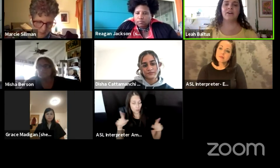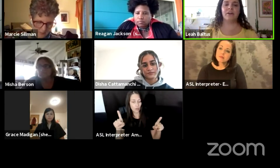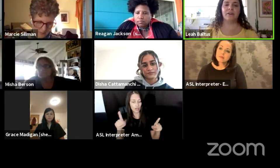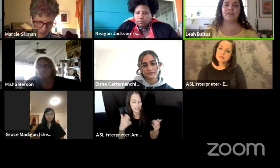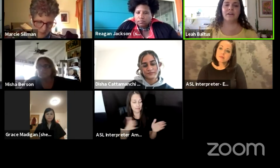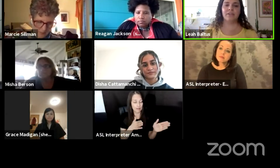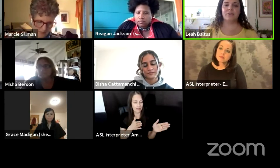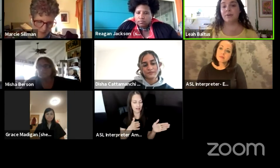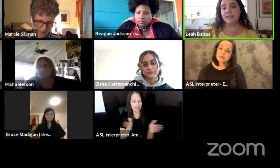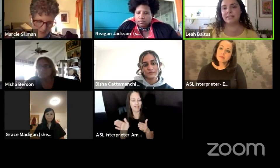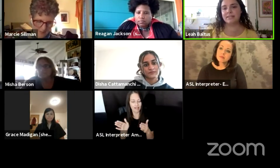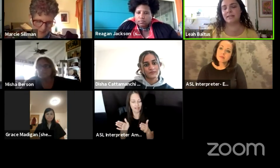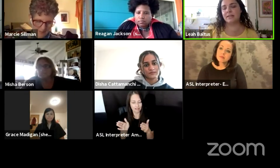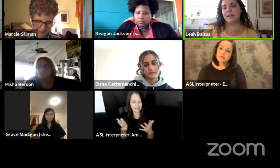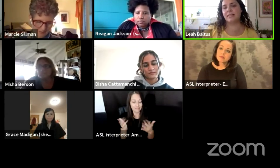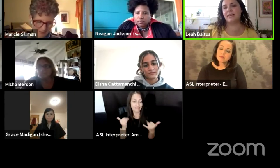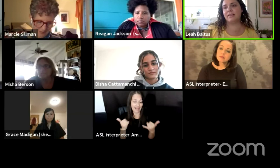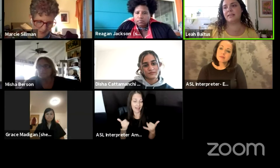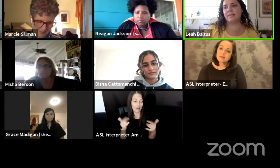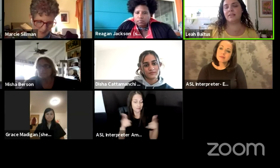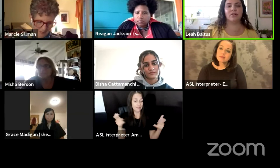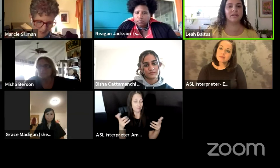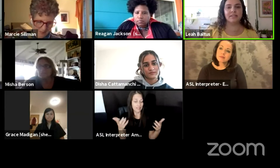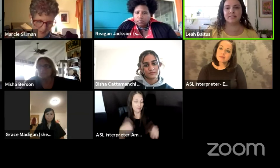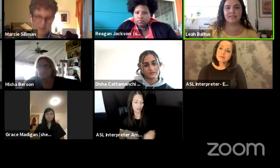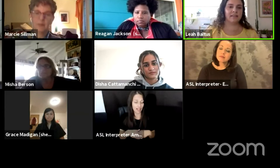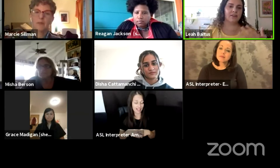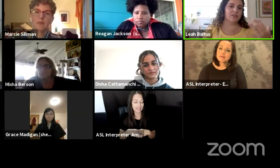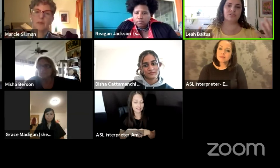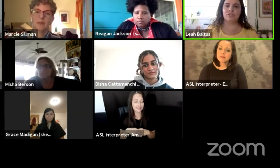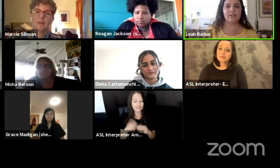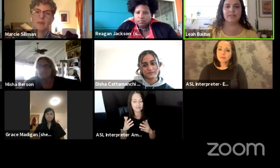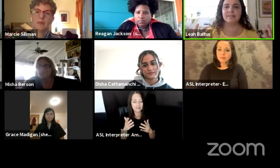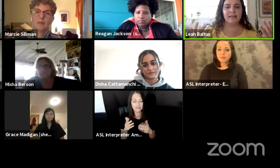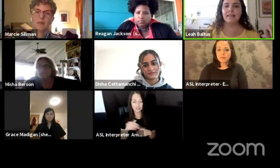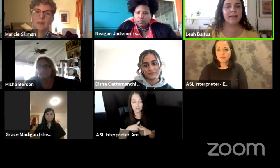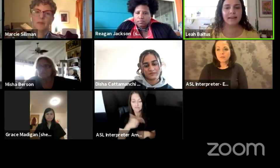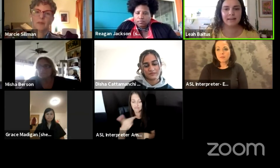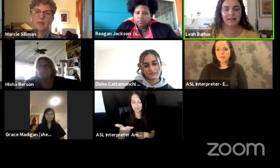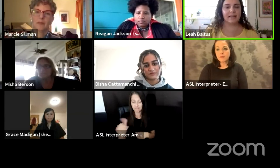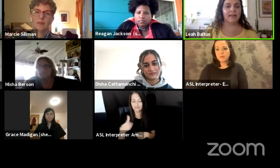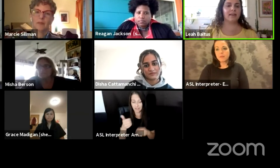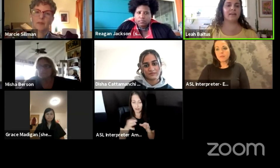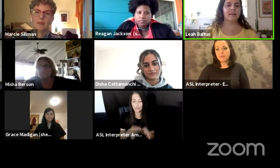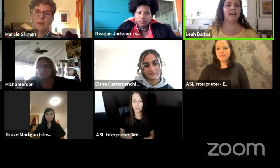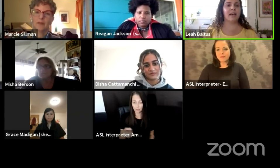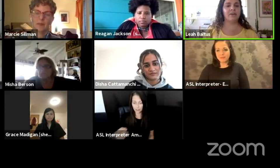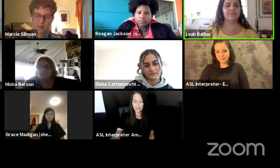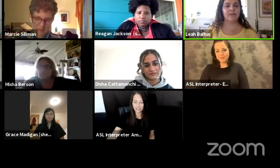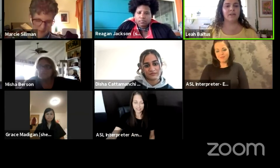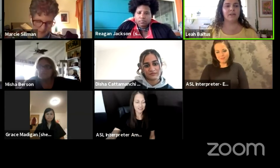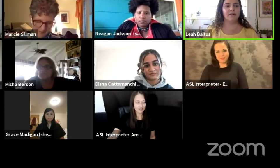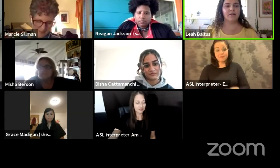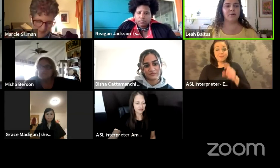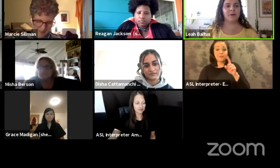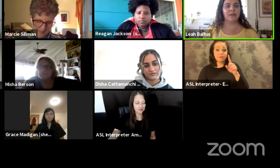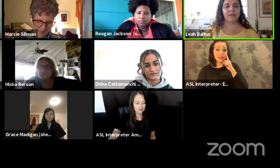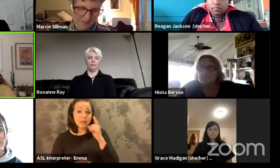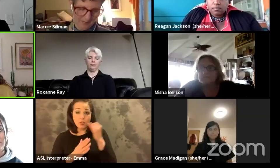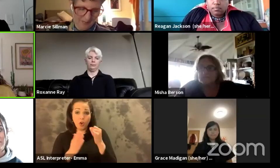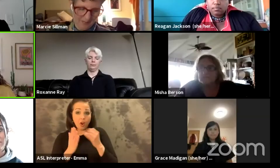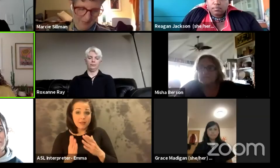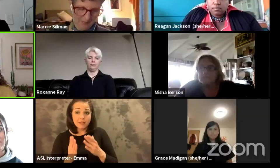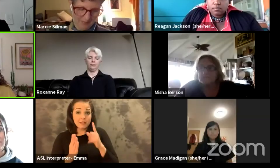correct are the greatest, and that the artists and the arts journalists alike can have, you